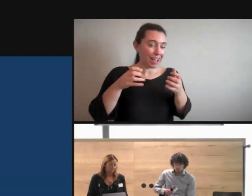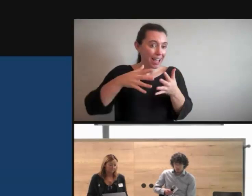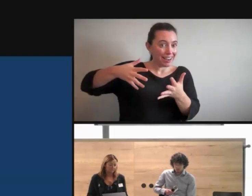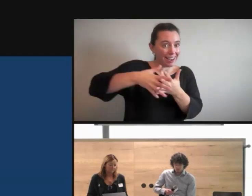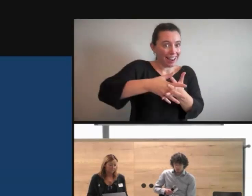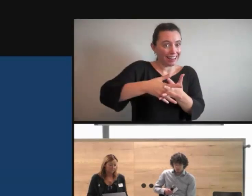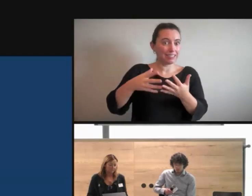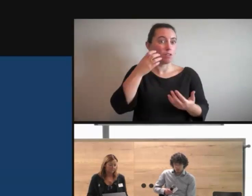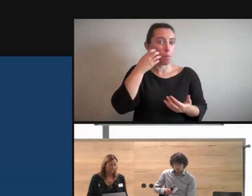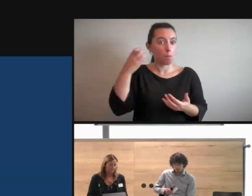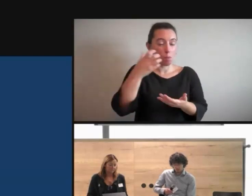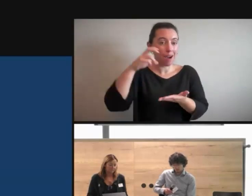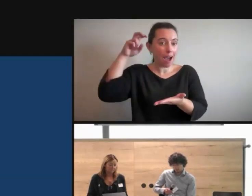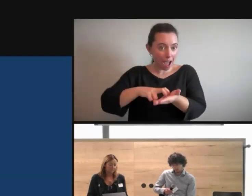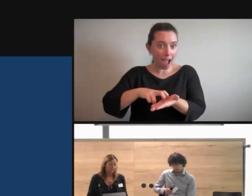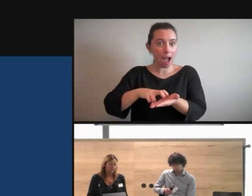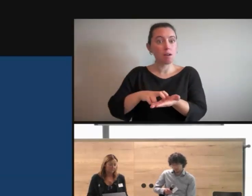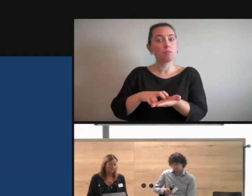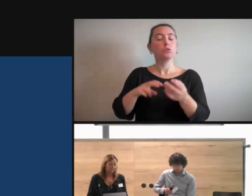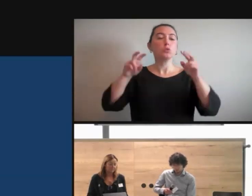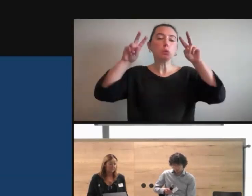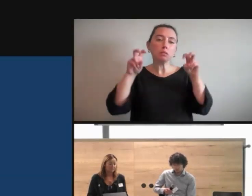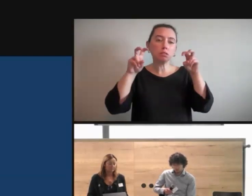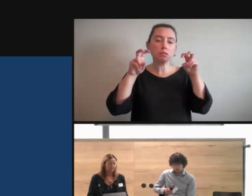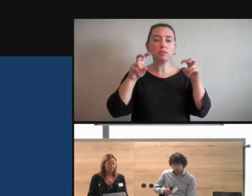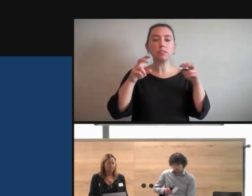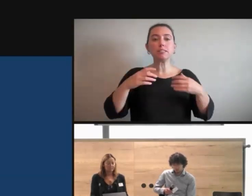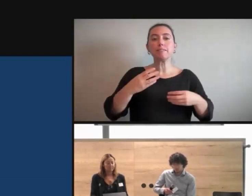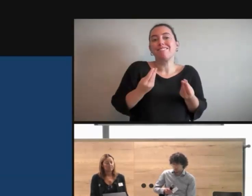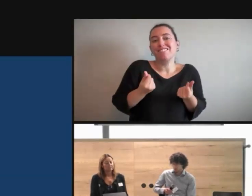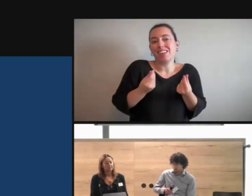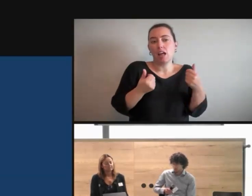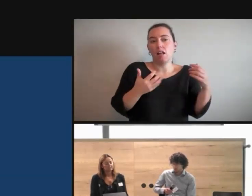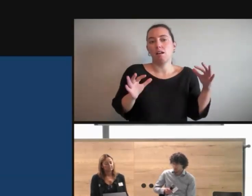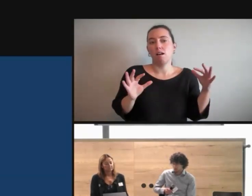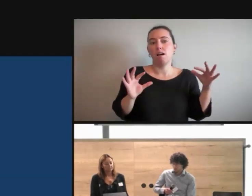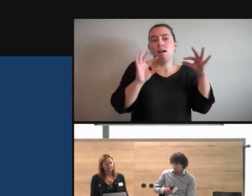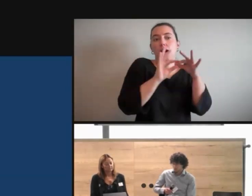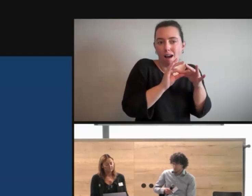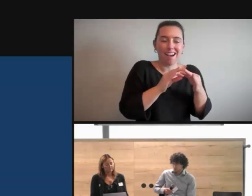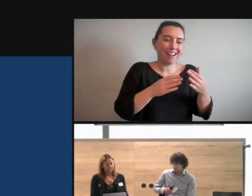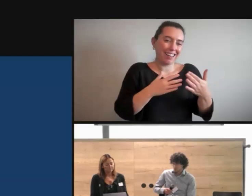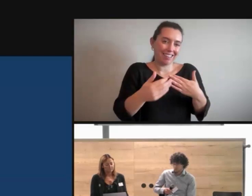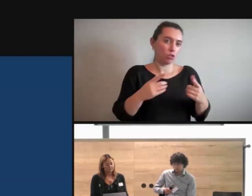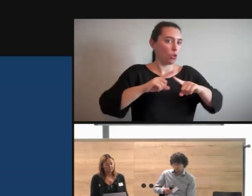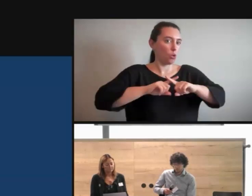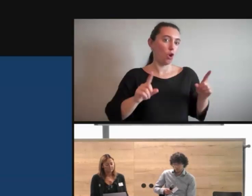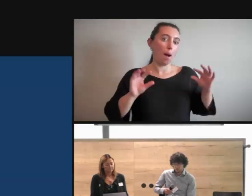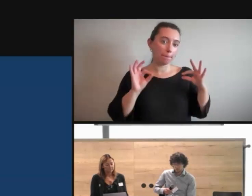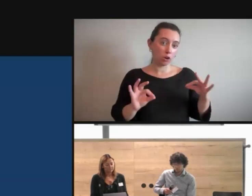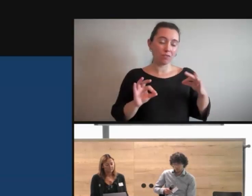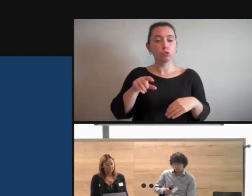of the intended purpose of the success criterion we're looking at. This gives us permission to establish